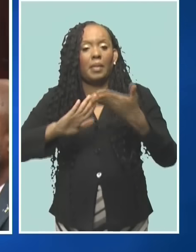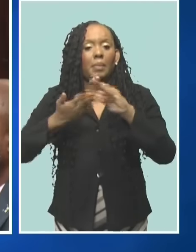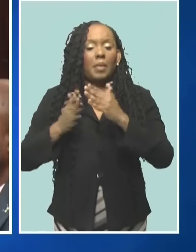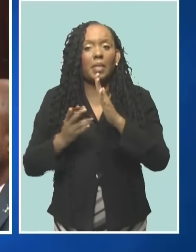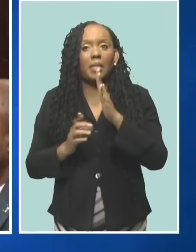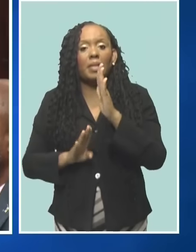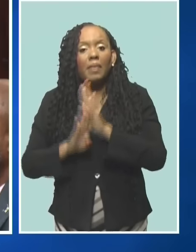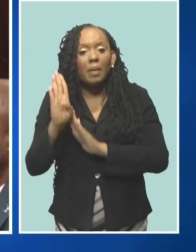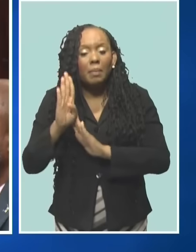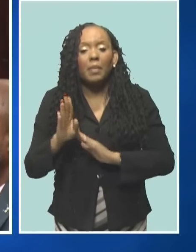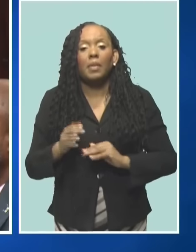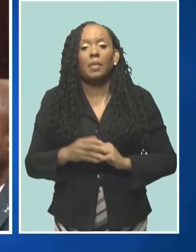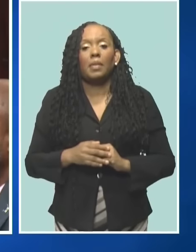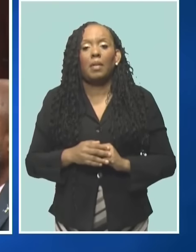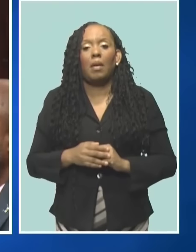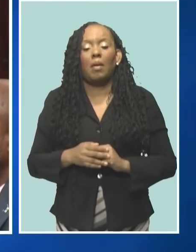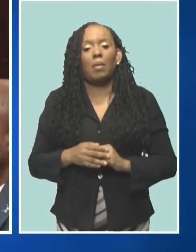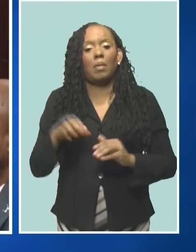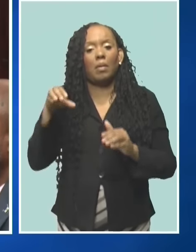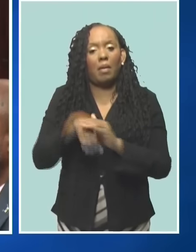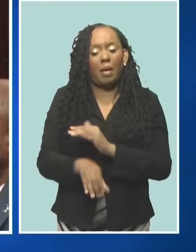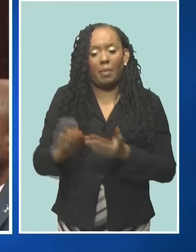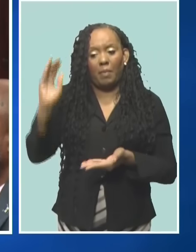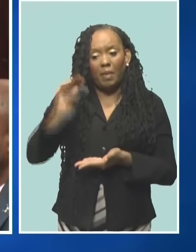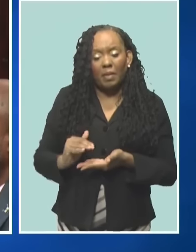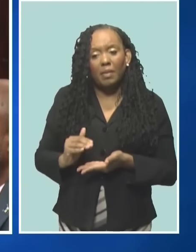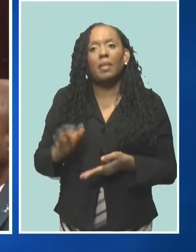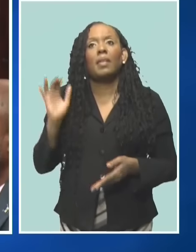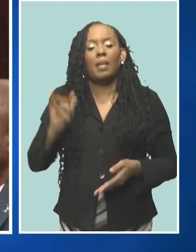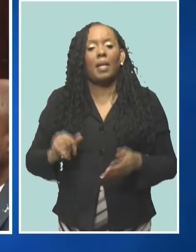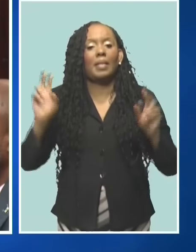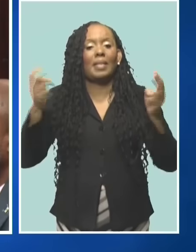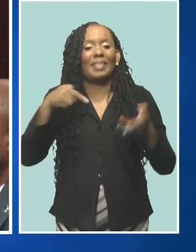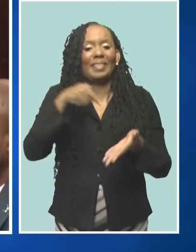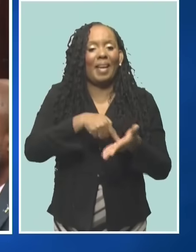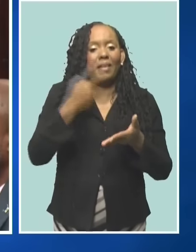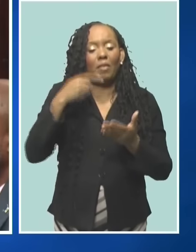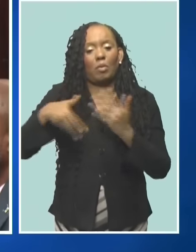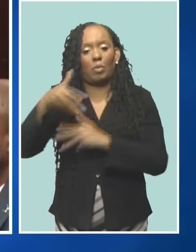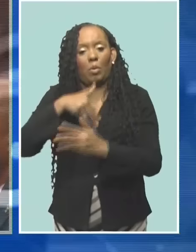or crime prevention, that is what a debt for social swap will give us.